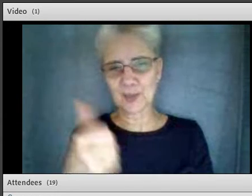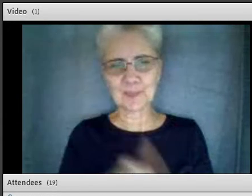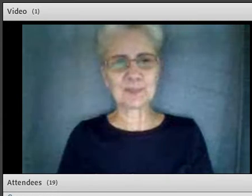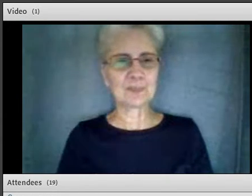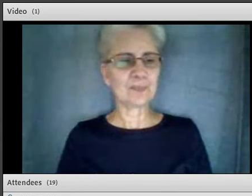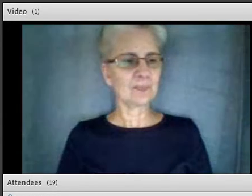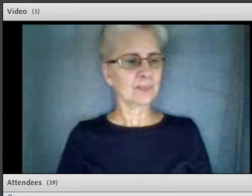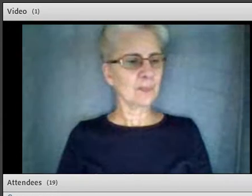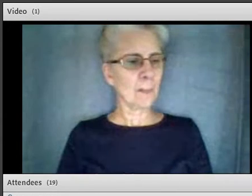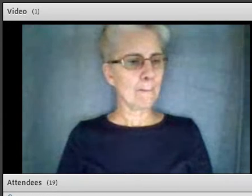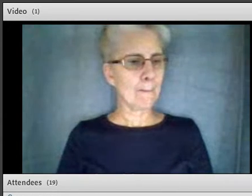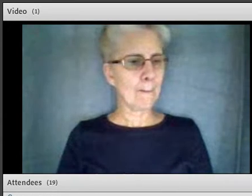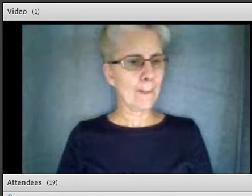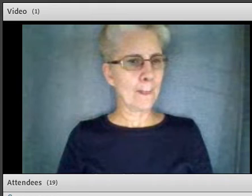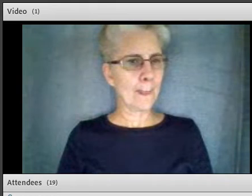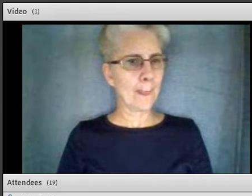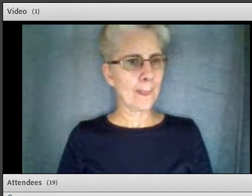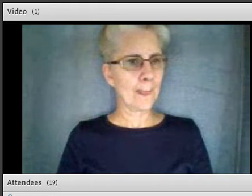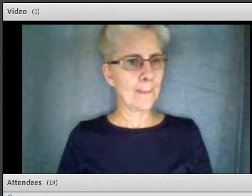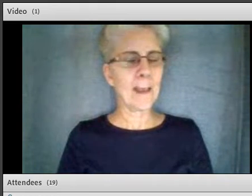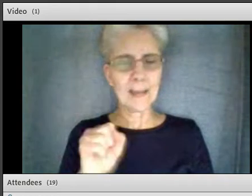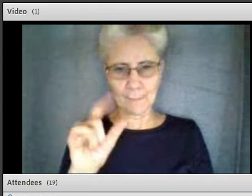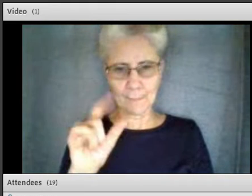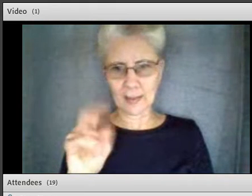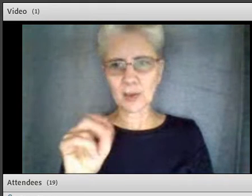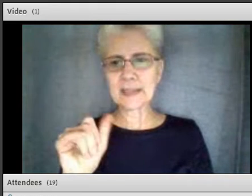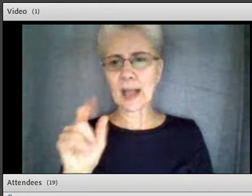Yep, Karen, Taylor will get that to you.